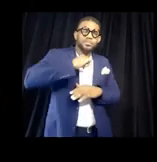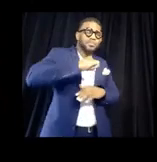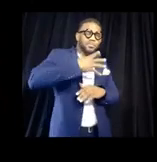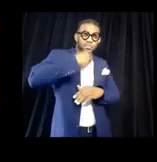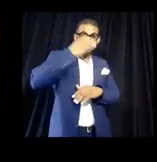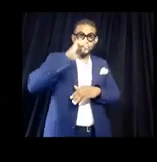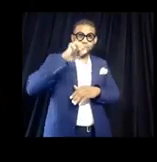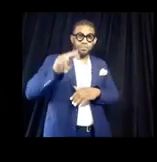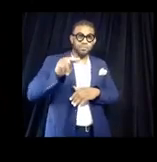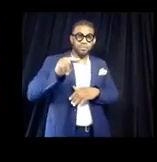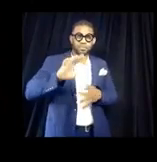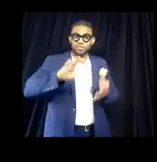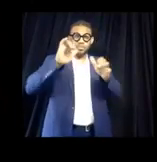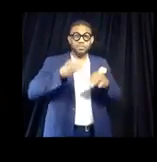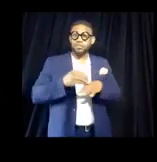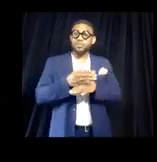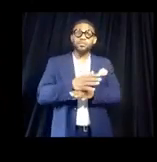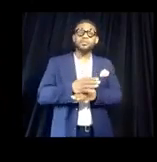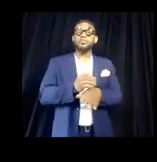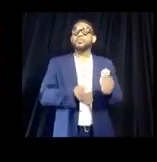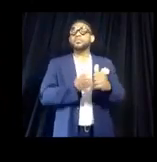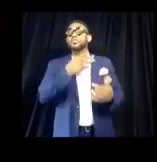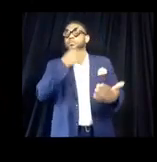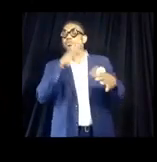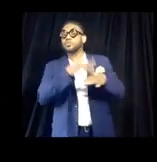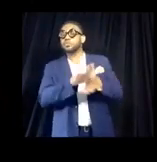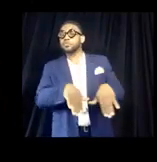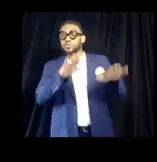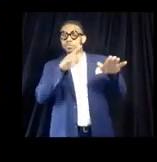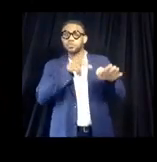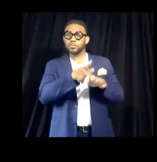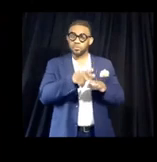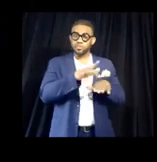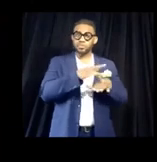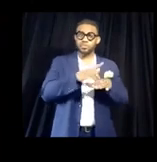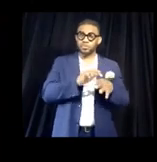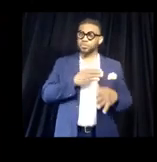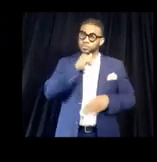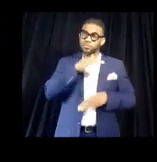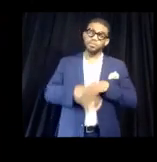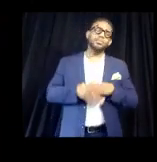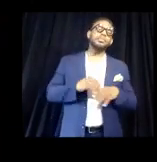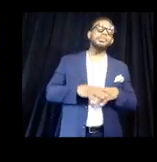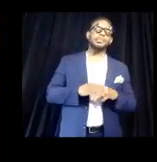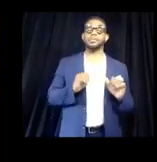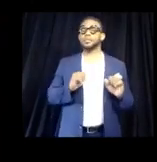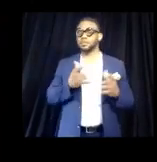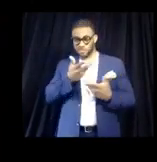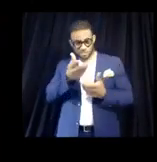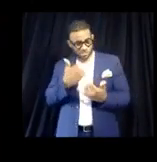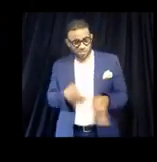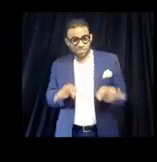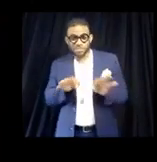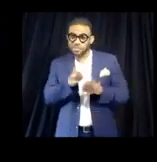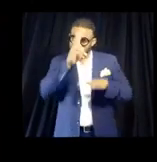we push against the white canon, a disruption that can cause predominantly white early childhood professional spaces discomfort.